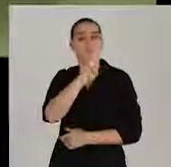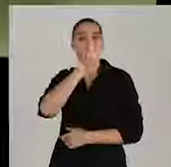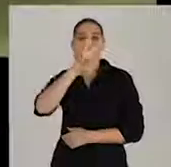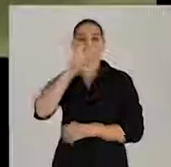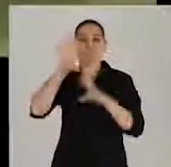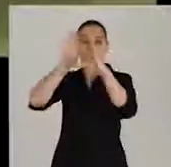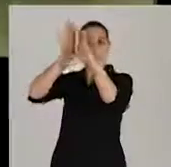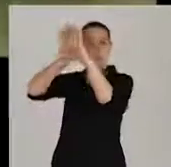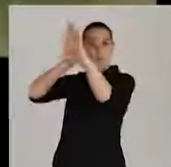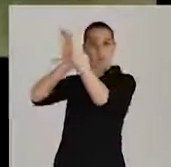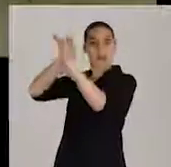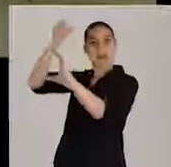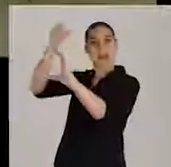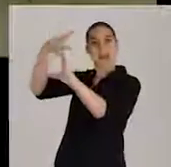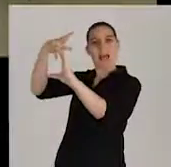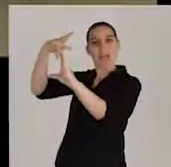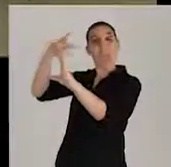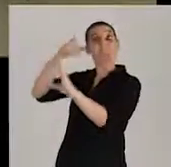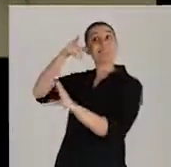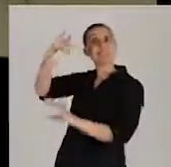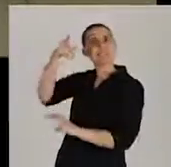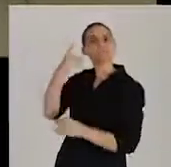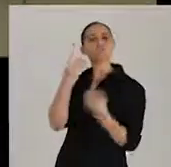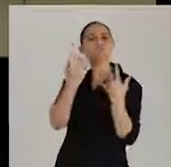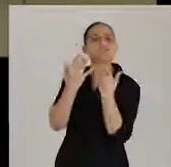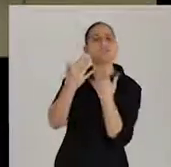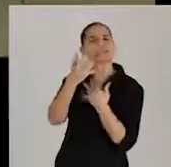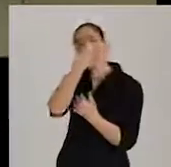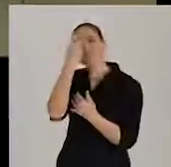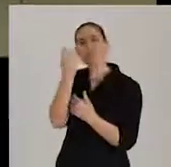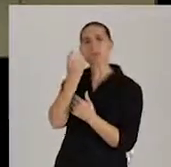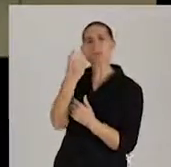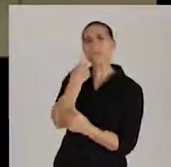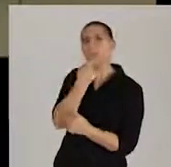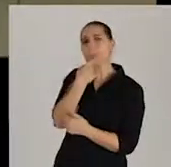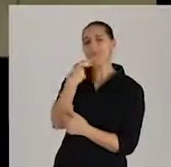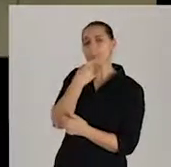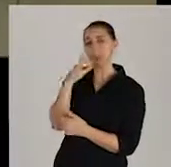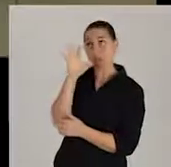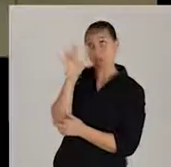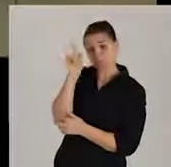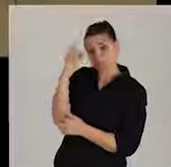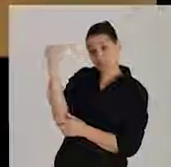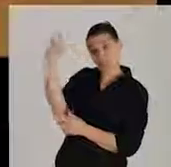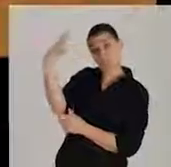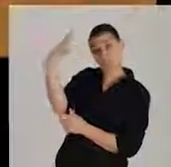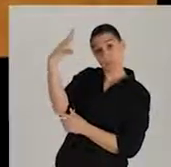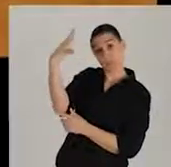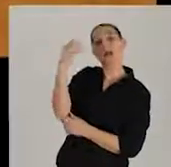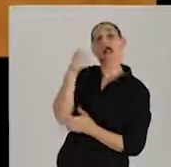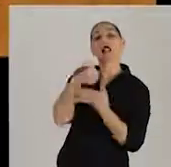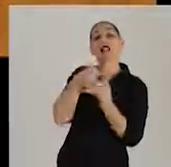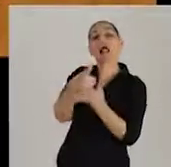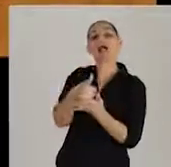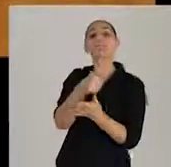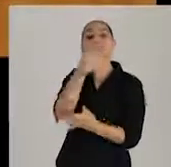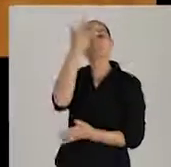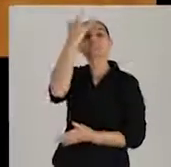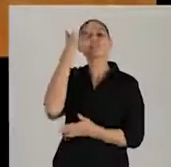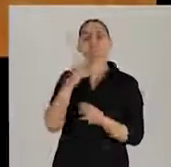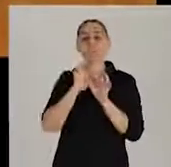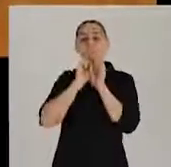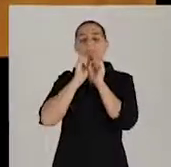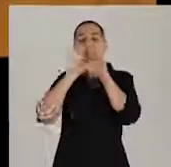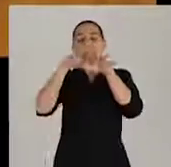parts of a room help to clear the air of infectious droplets. To be effective, UV lamps need